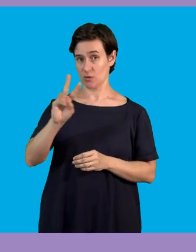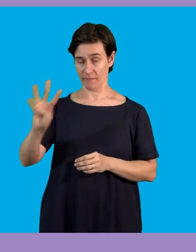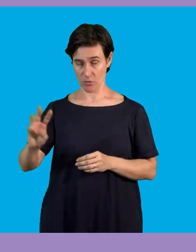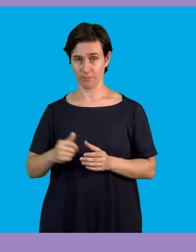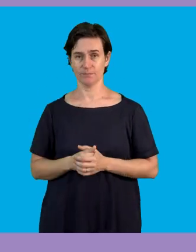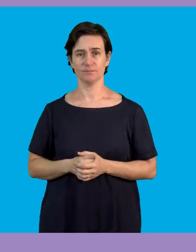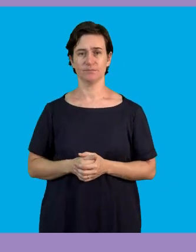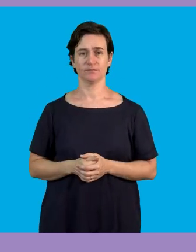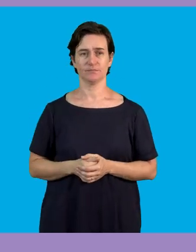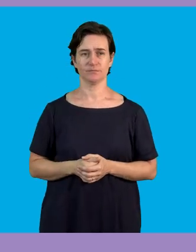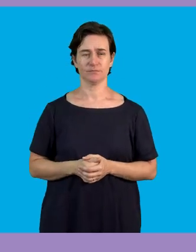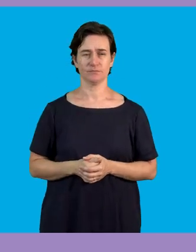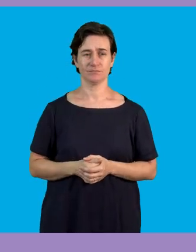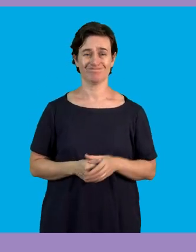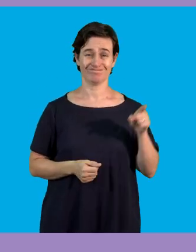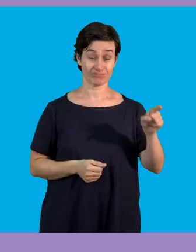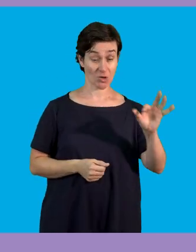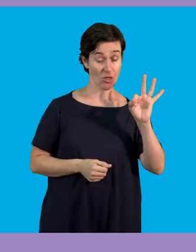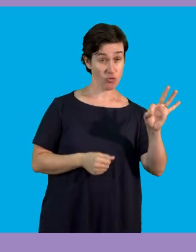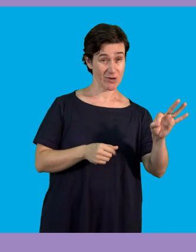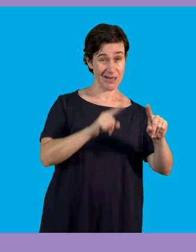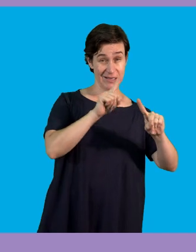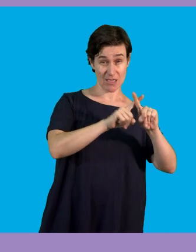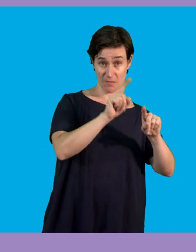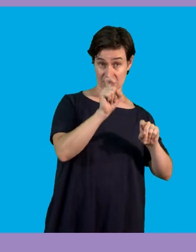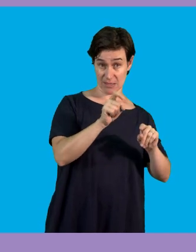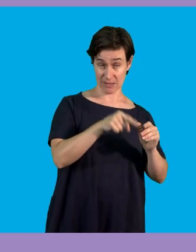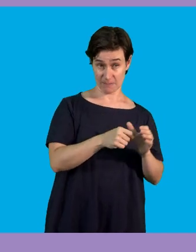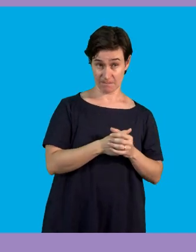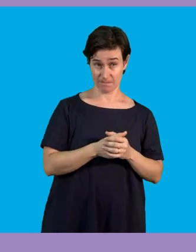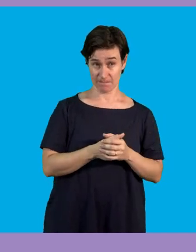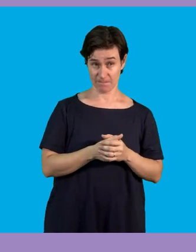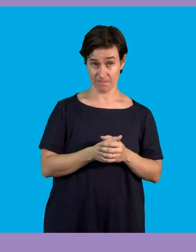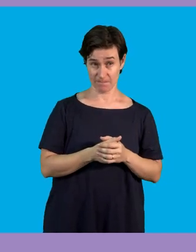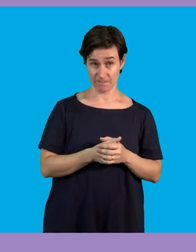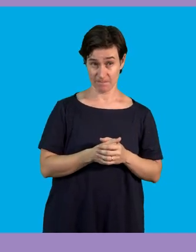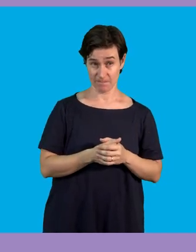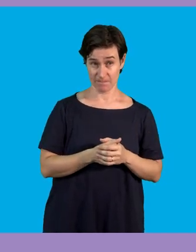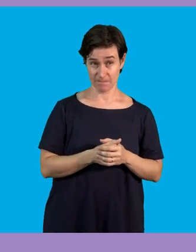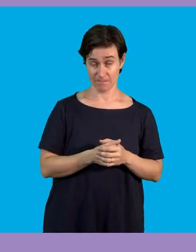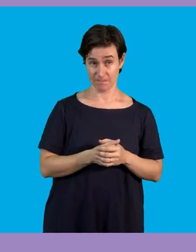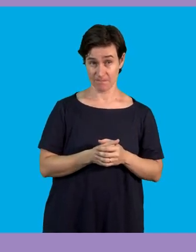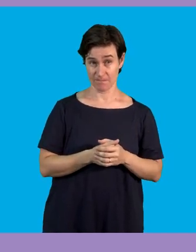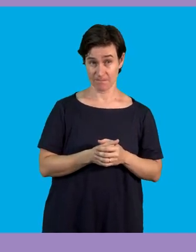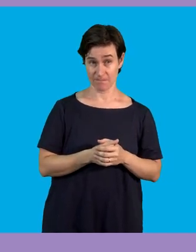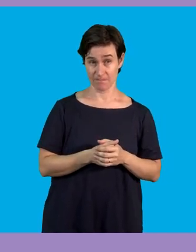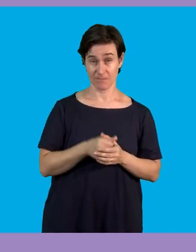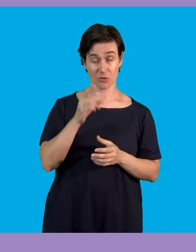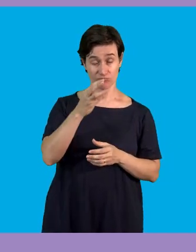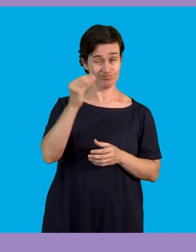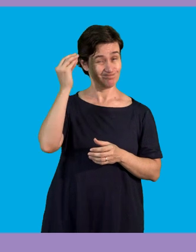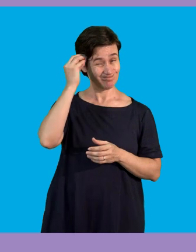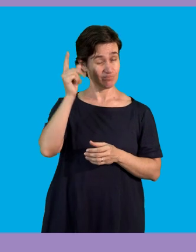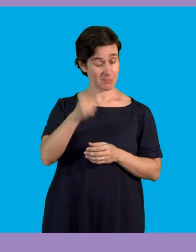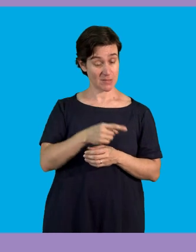to 24. With 3 multiplied by a binomial, we then